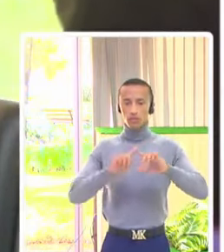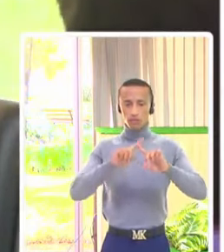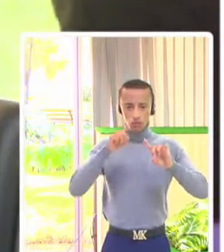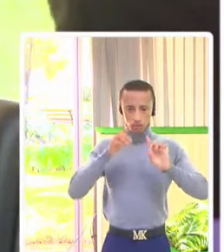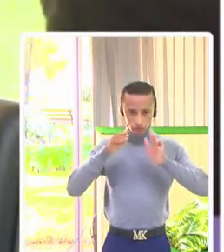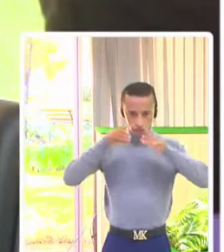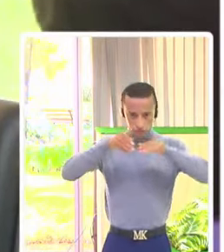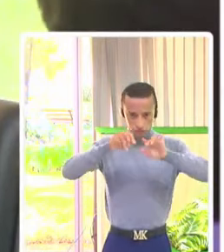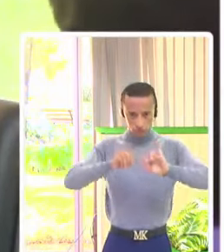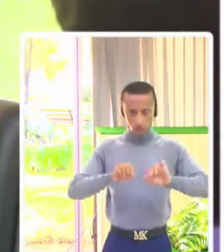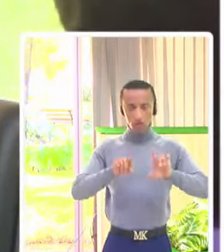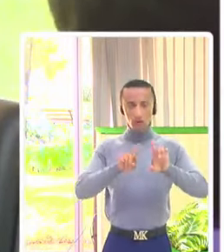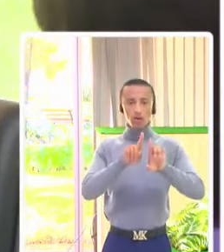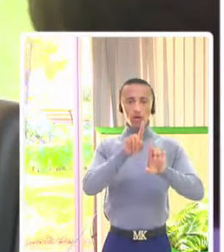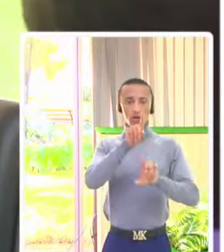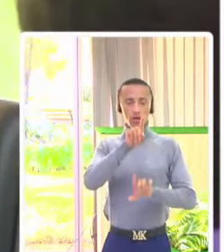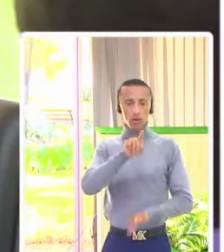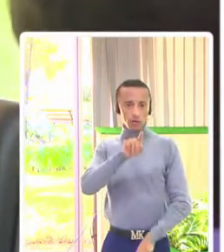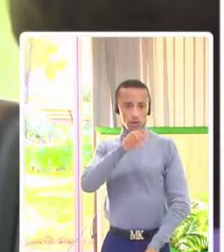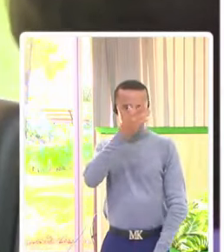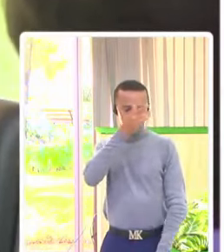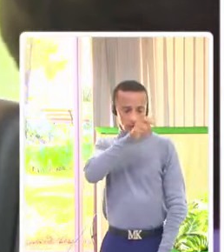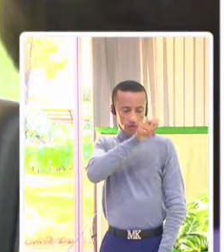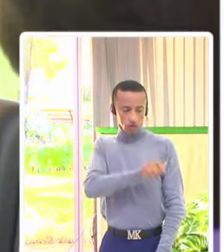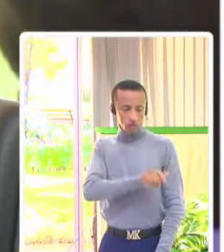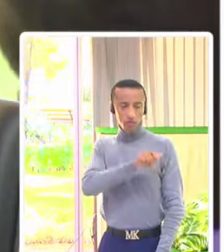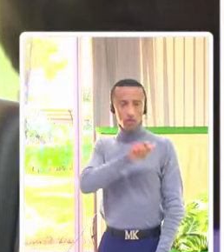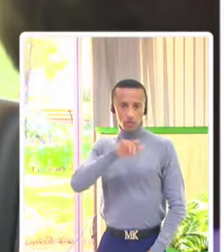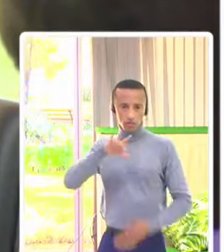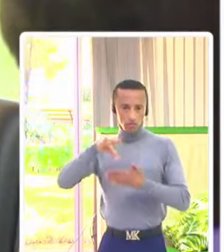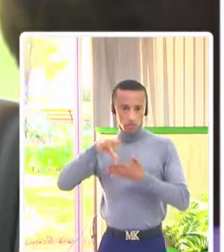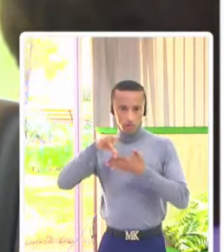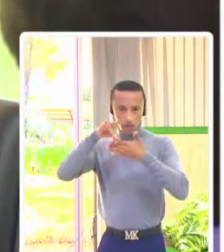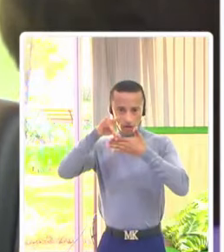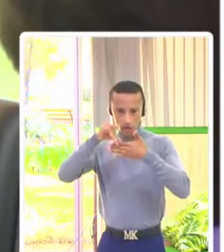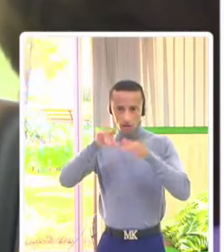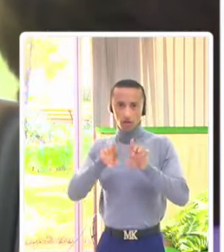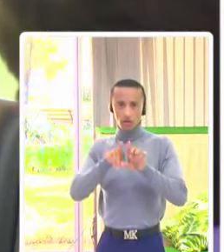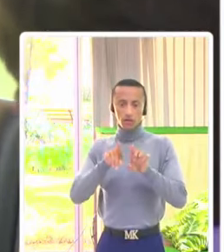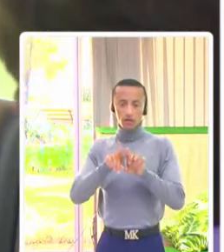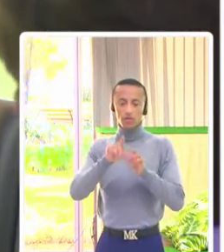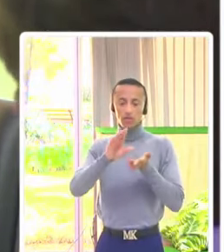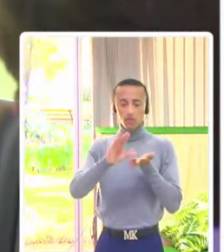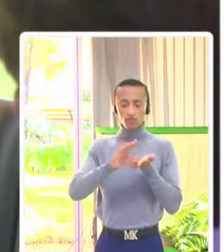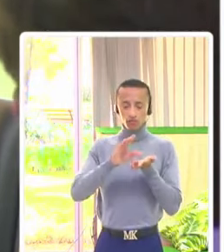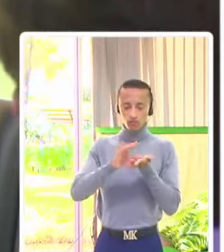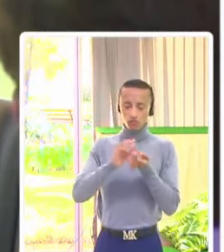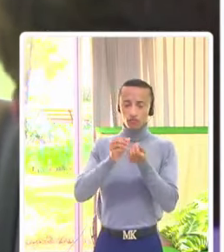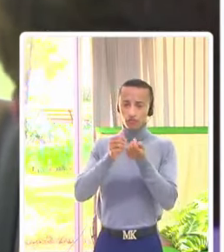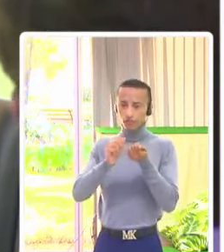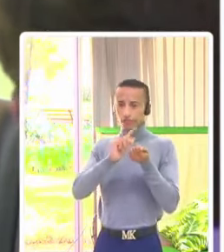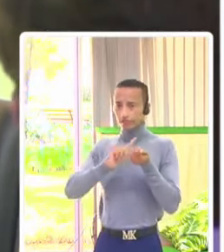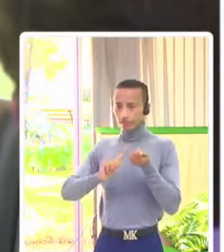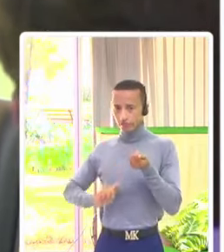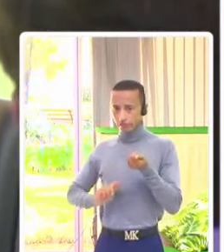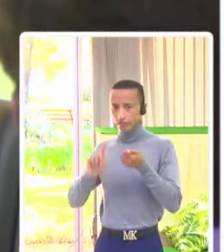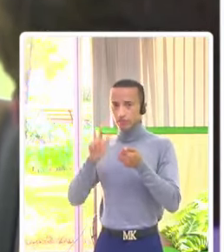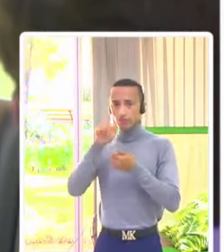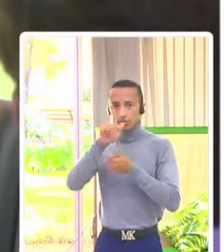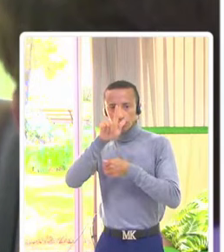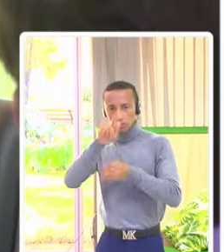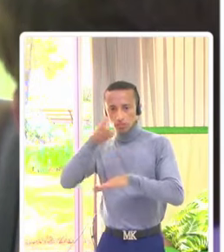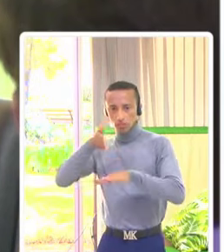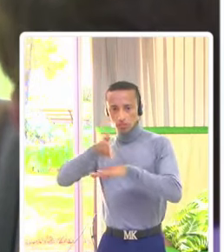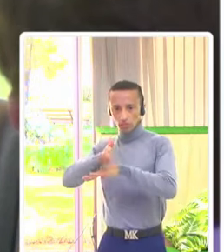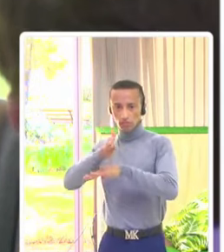leadership, financial resources, a single window clearing, you know, single clearinghouse, for decision making and verifiable